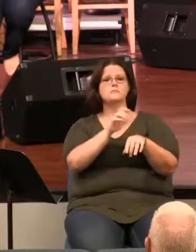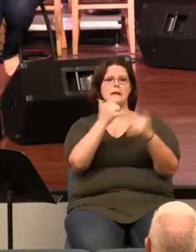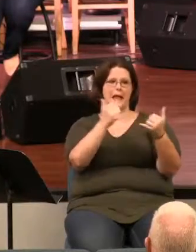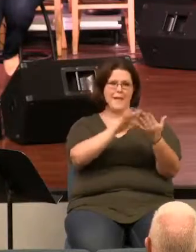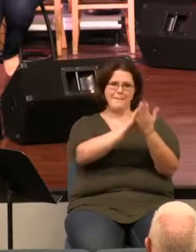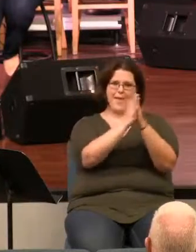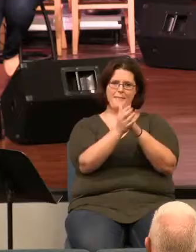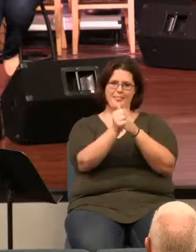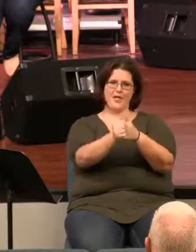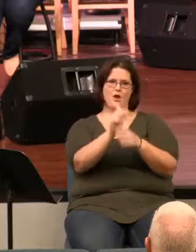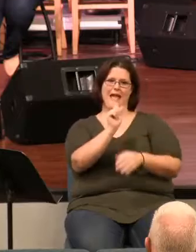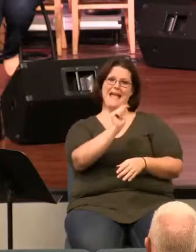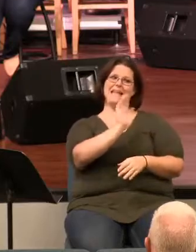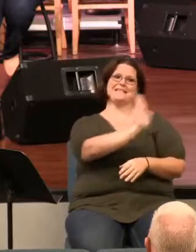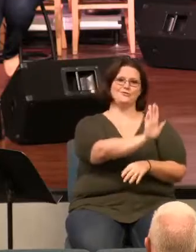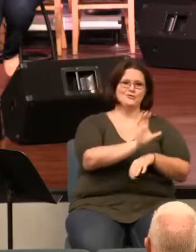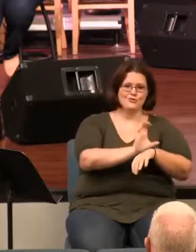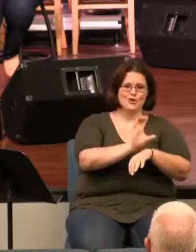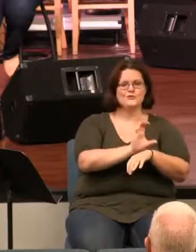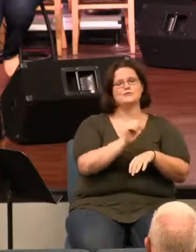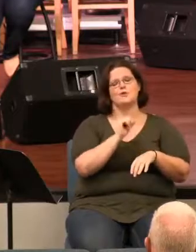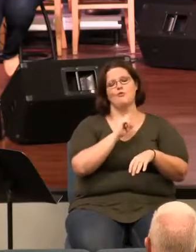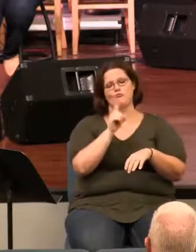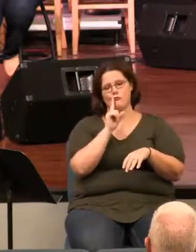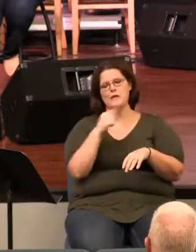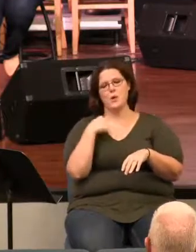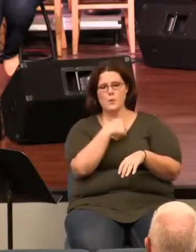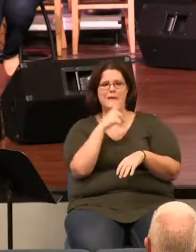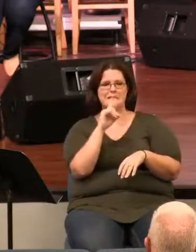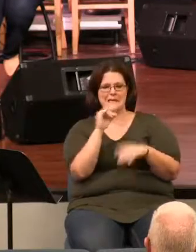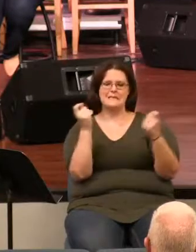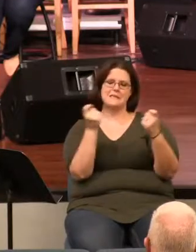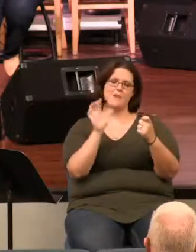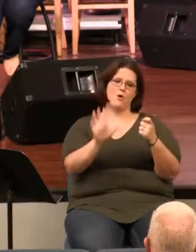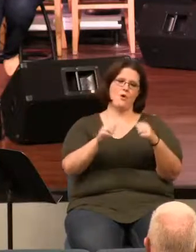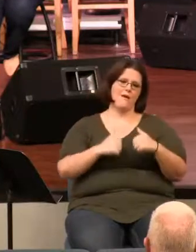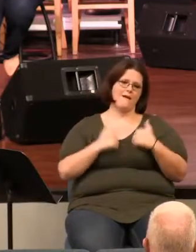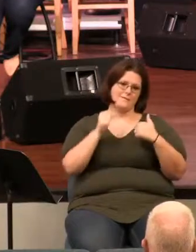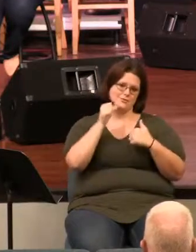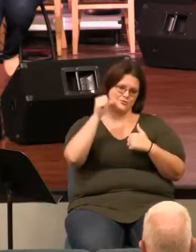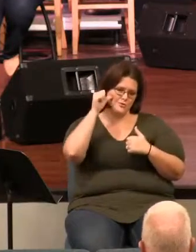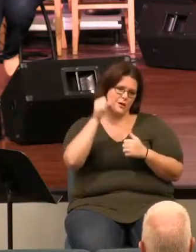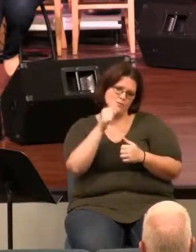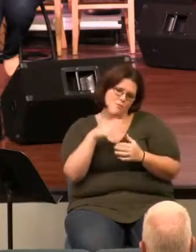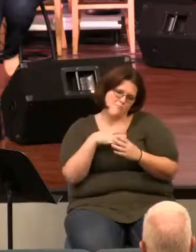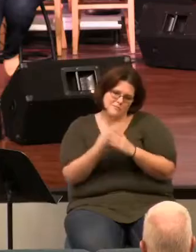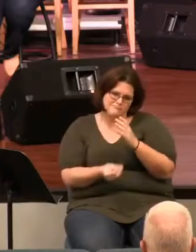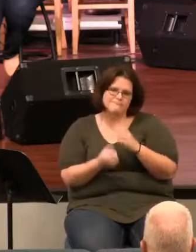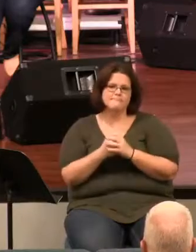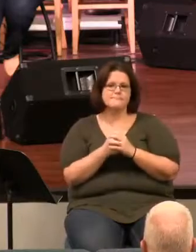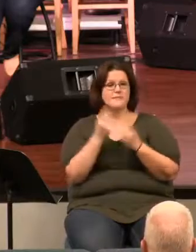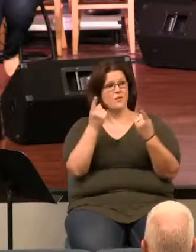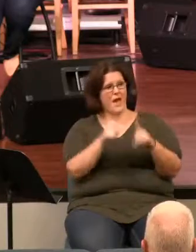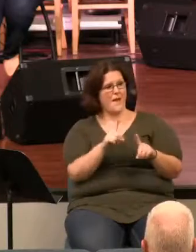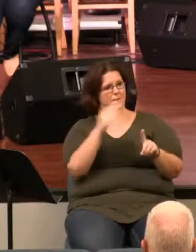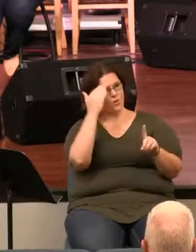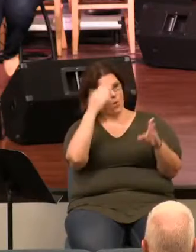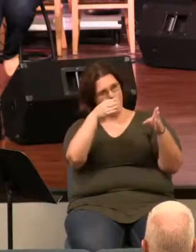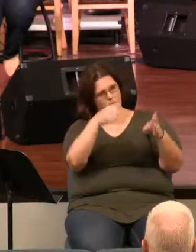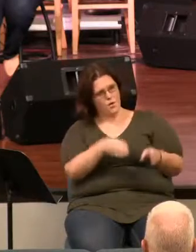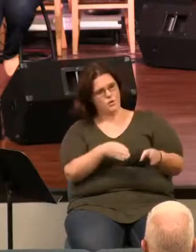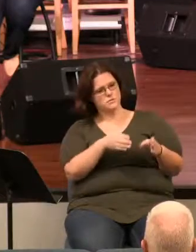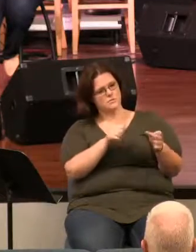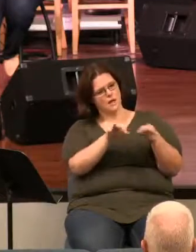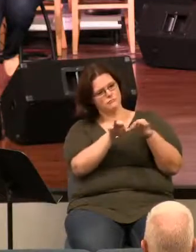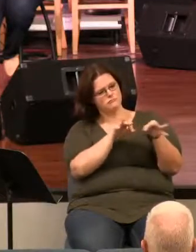and a teacher. And so I just want to say it was a celebration of life. But do pray for the family. And you don't have to know someone to minister to someone. The